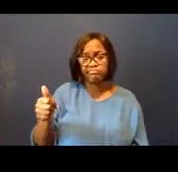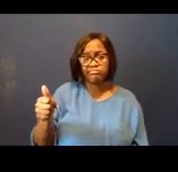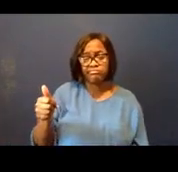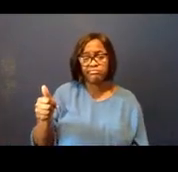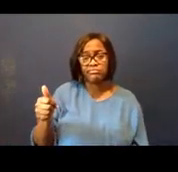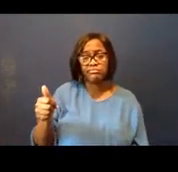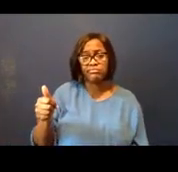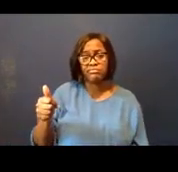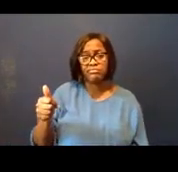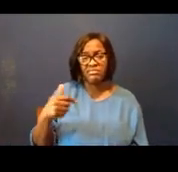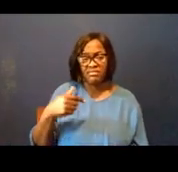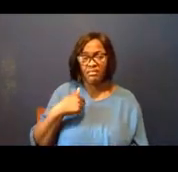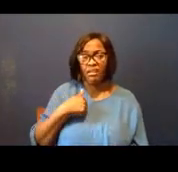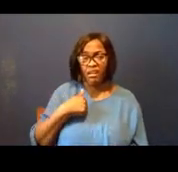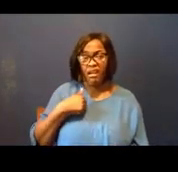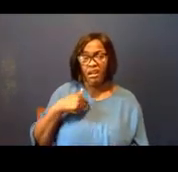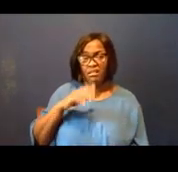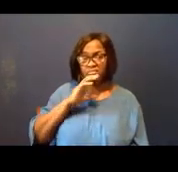as